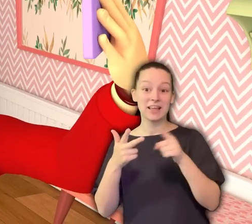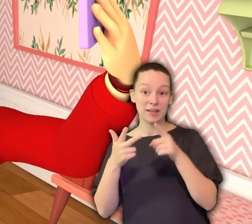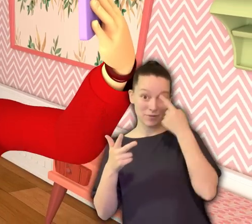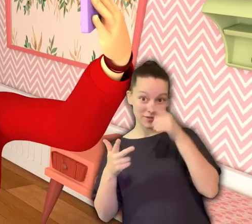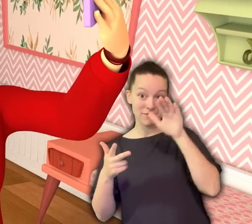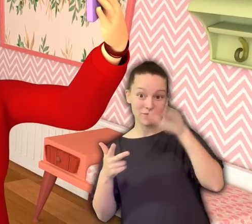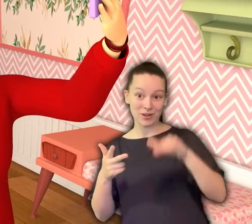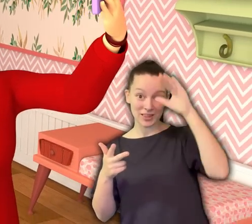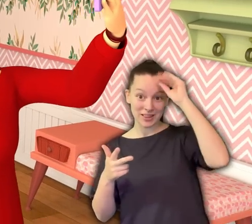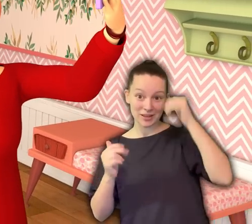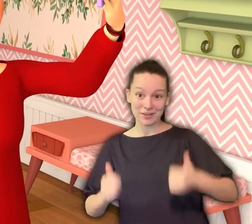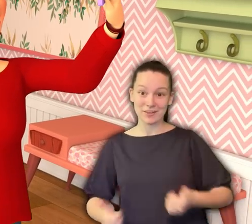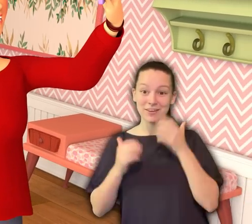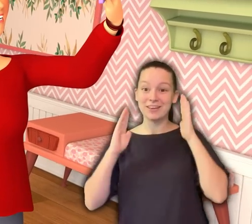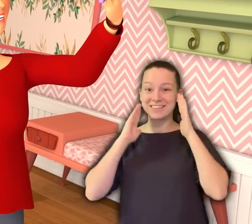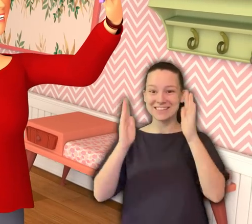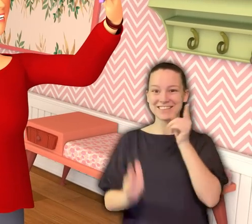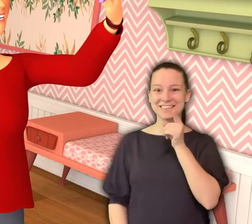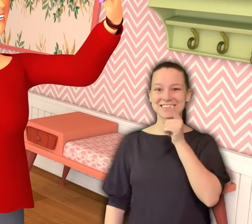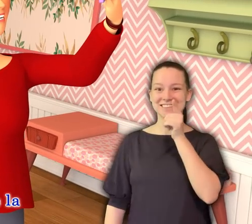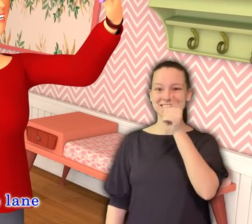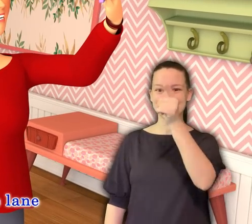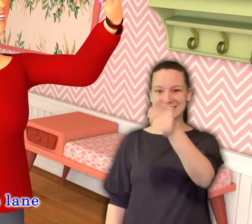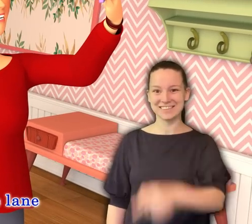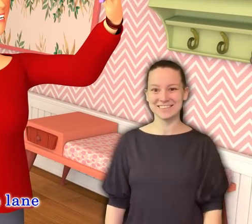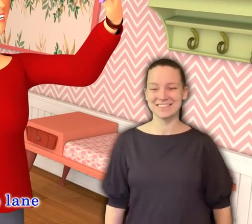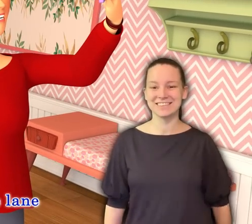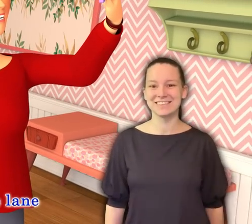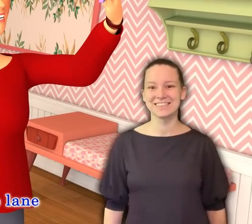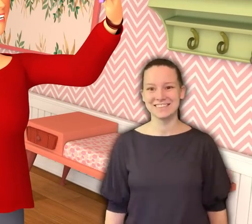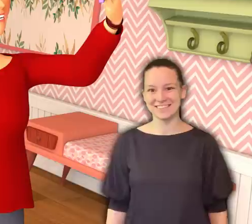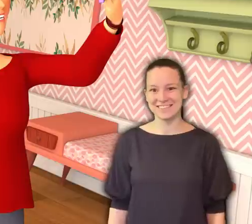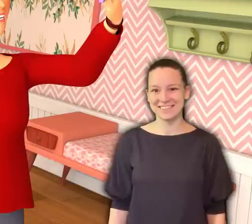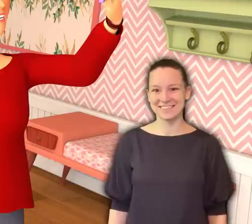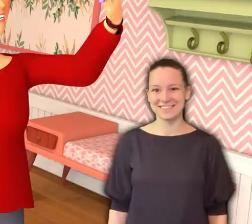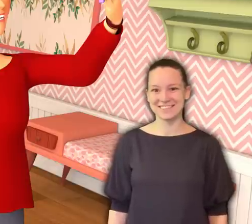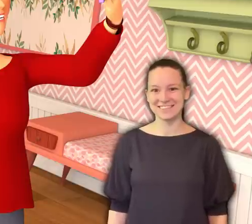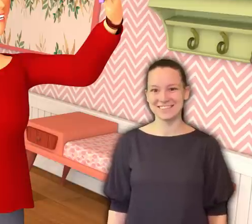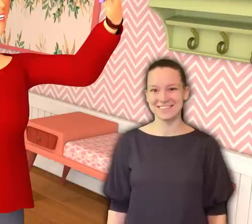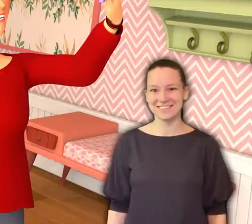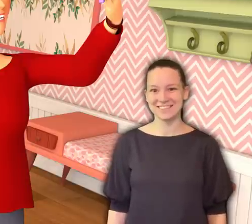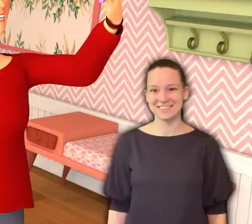day and one for the little boy who lives down the lane